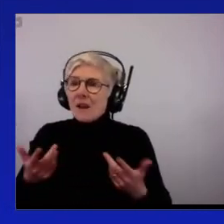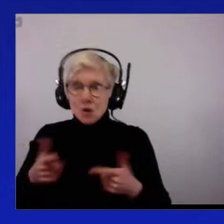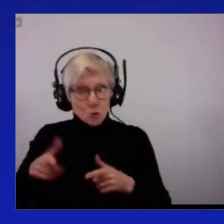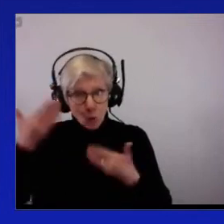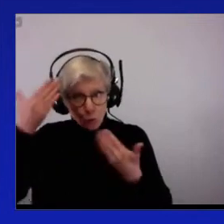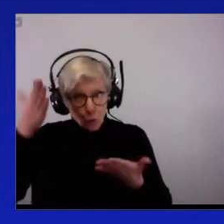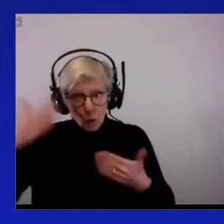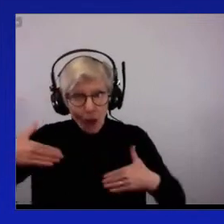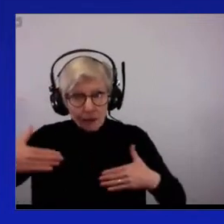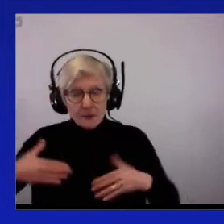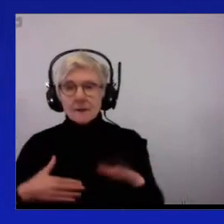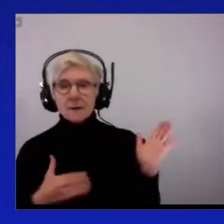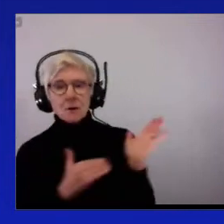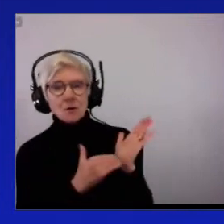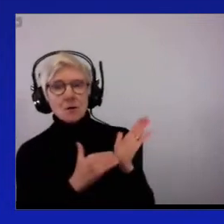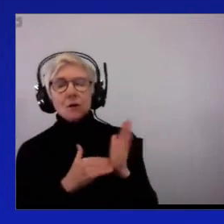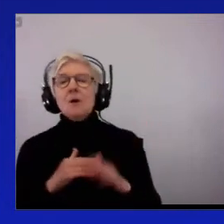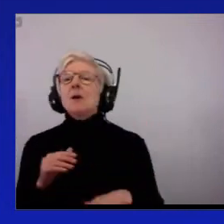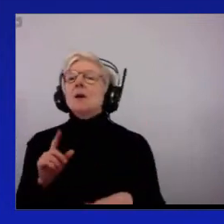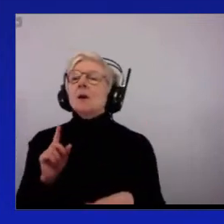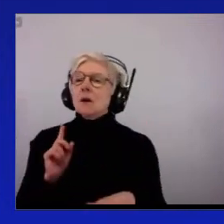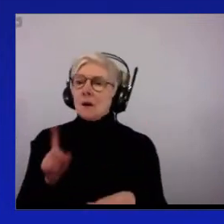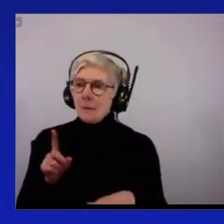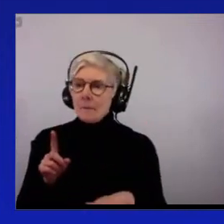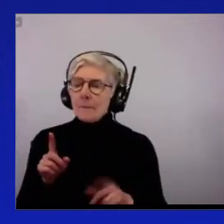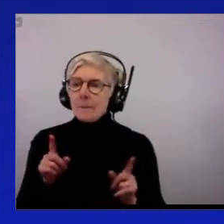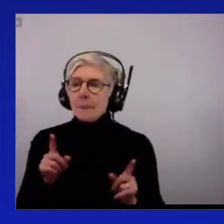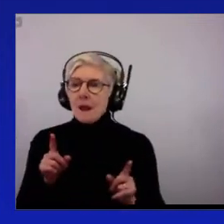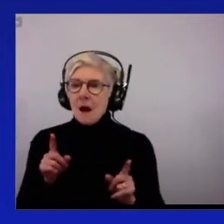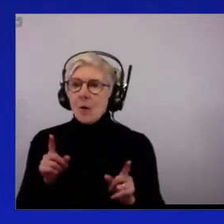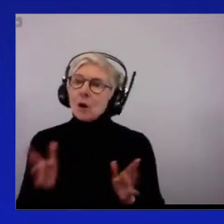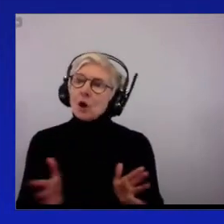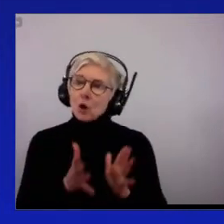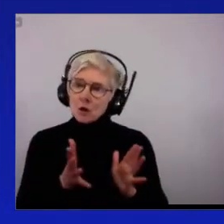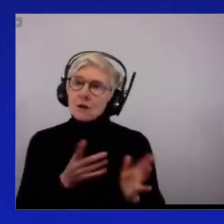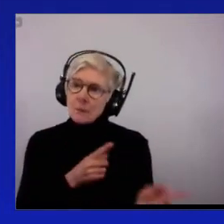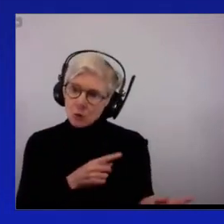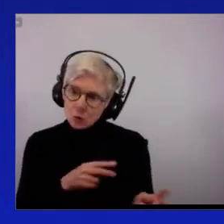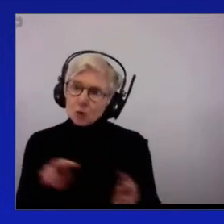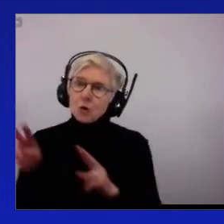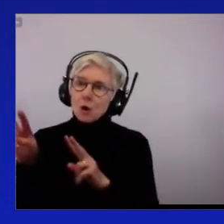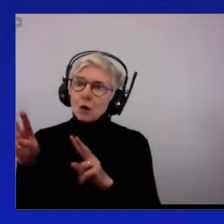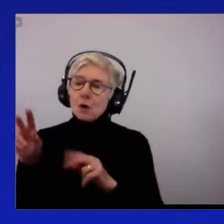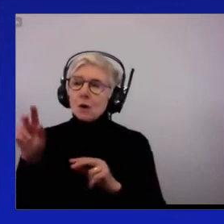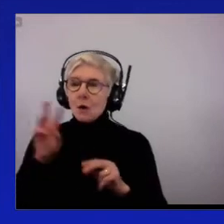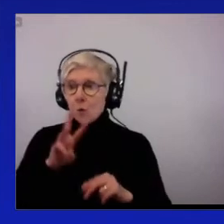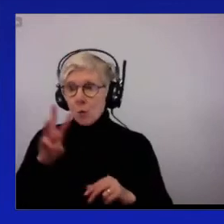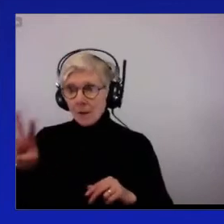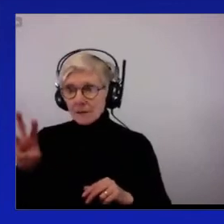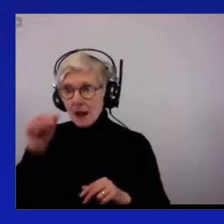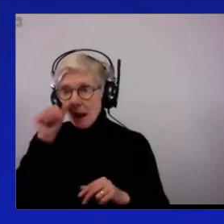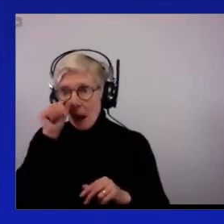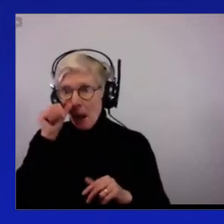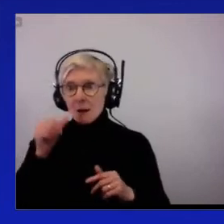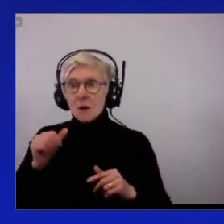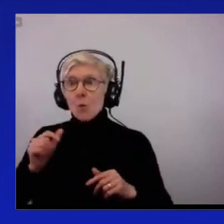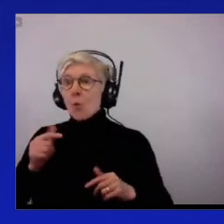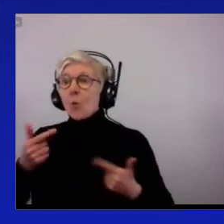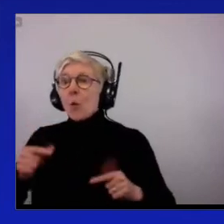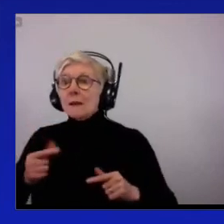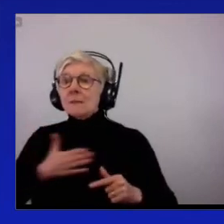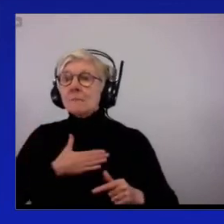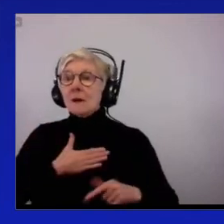point. No, I think the guidance back to people who are asking questions about when me,